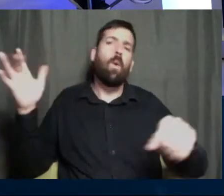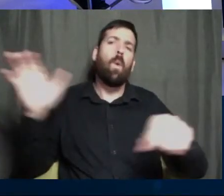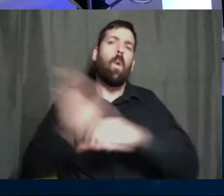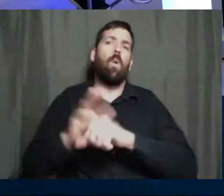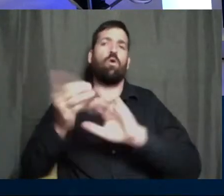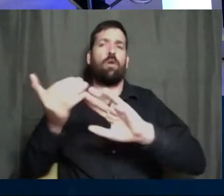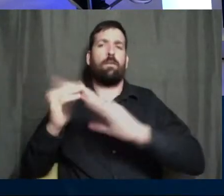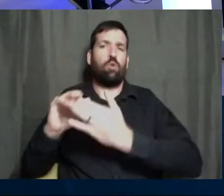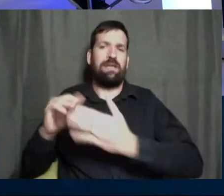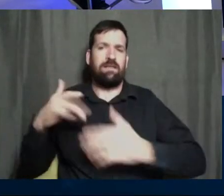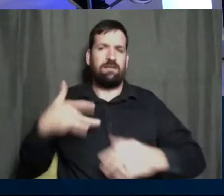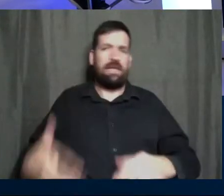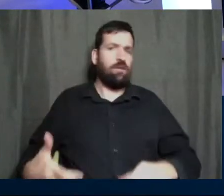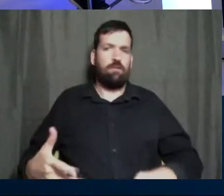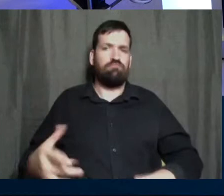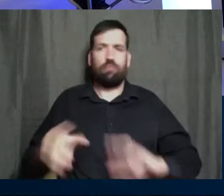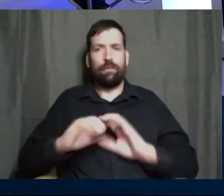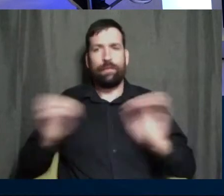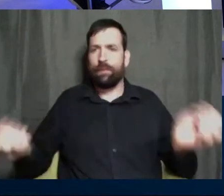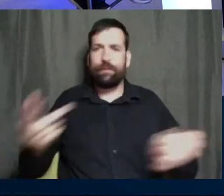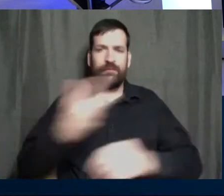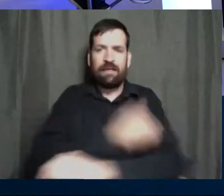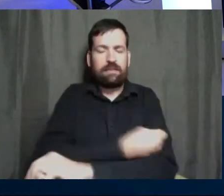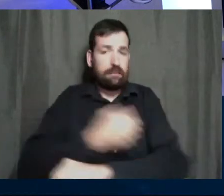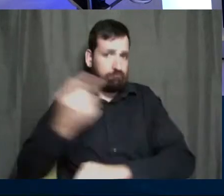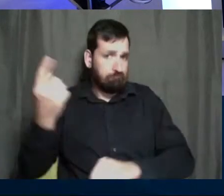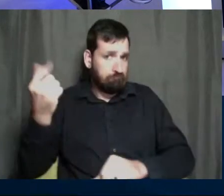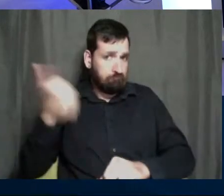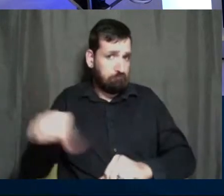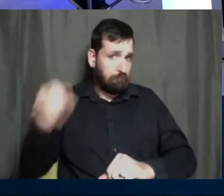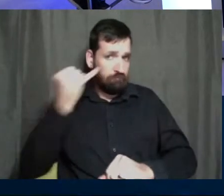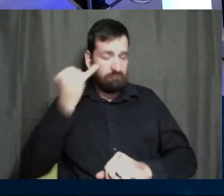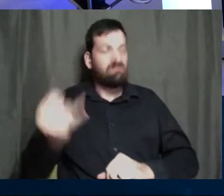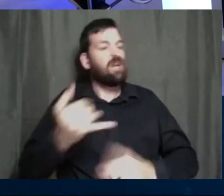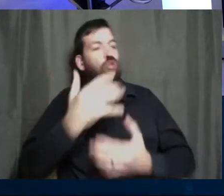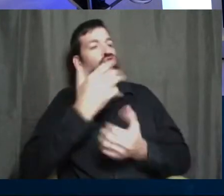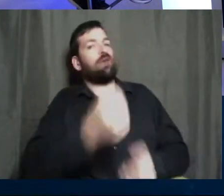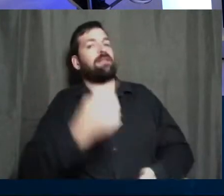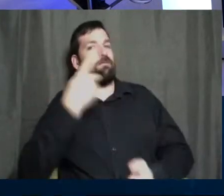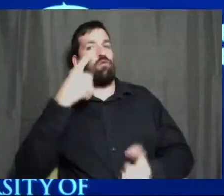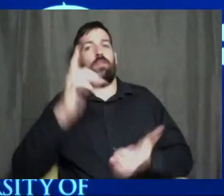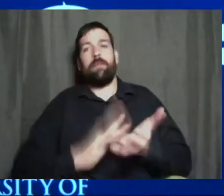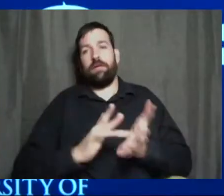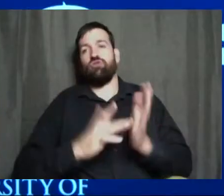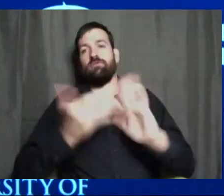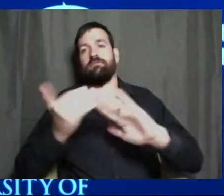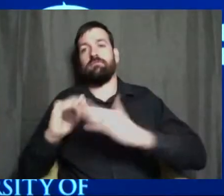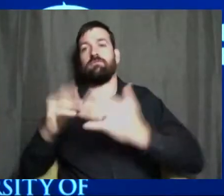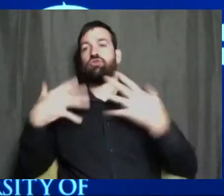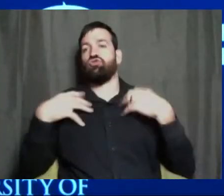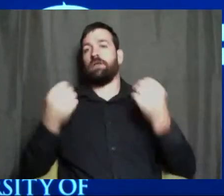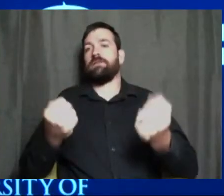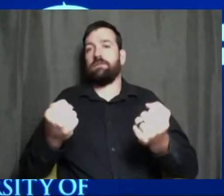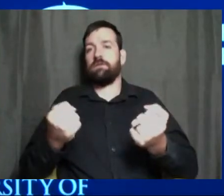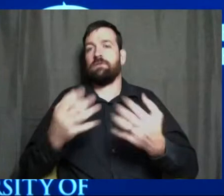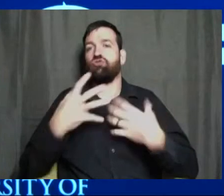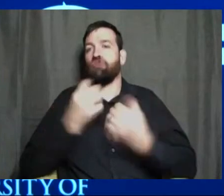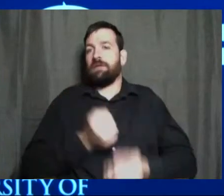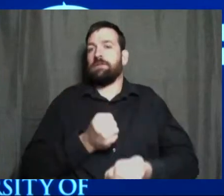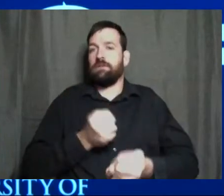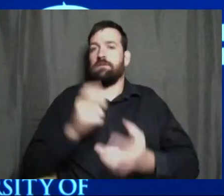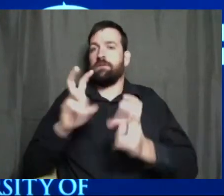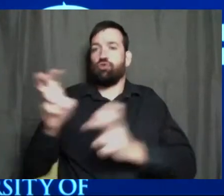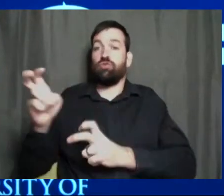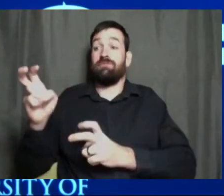not vaccinated? Any insight? It's a trust in the medical establishment. Okay, back to the trust issue. Yes, there are communities that have historically